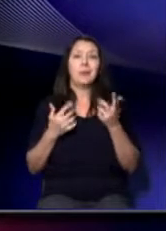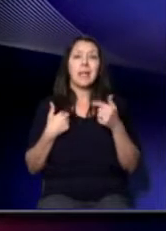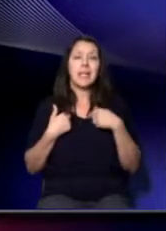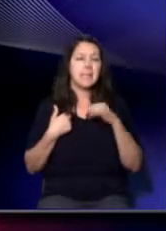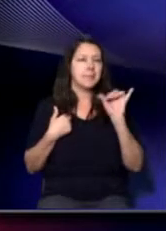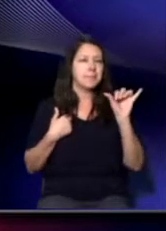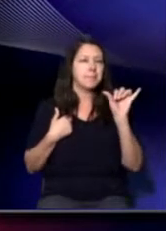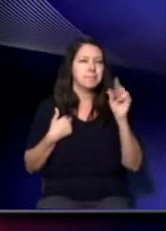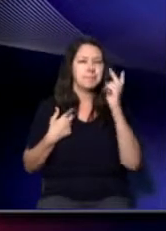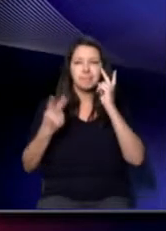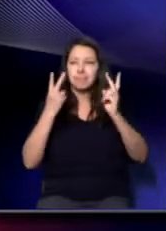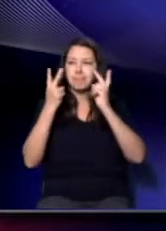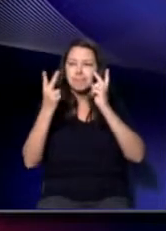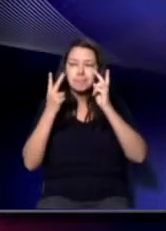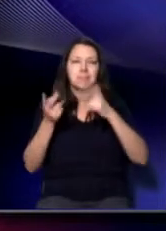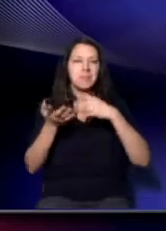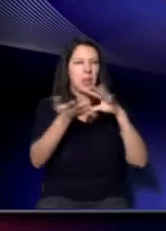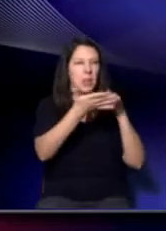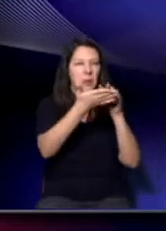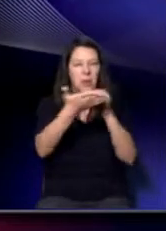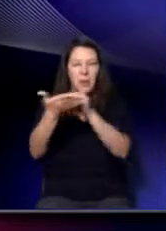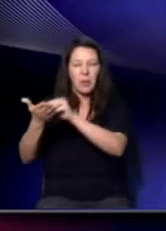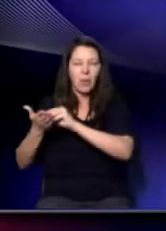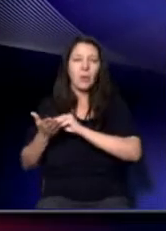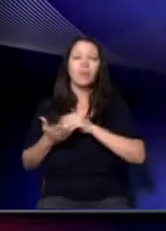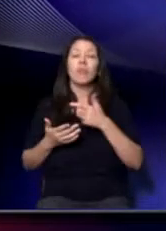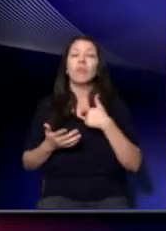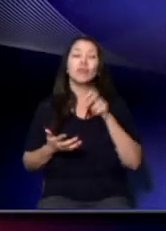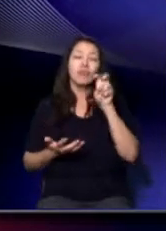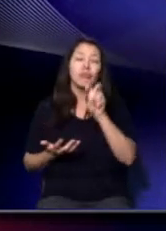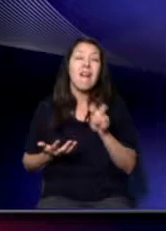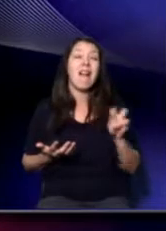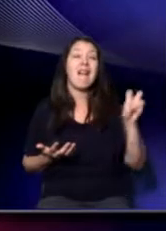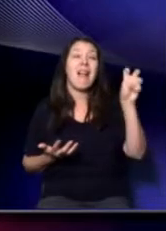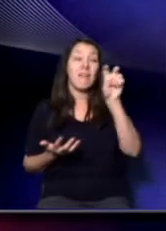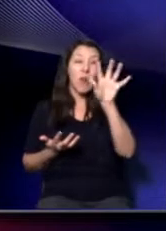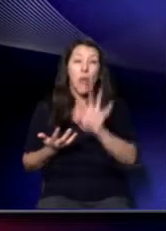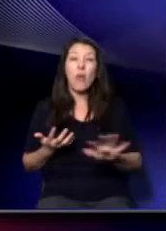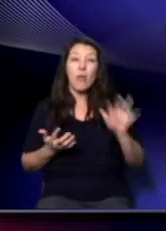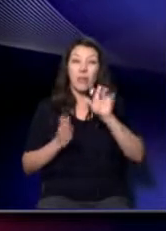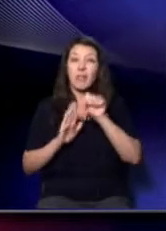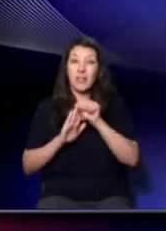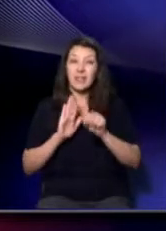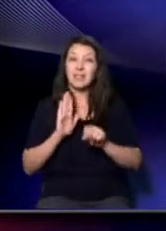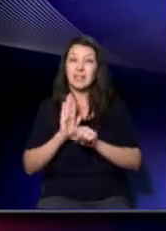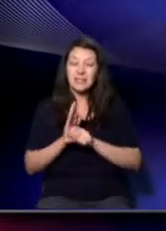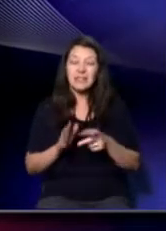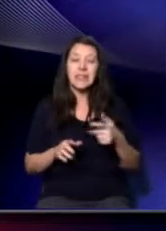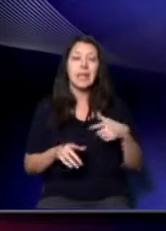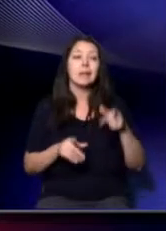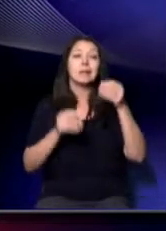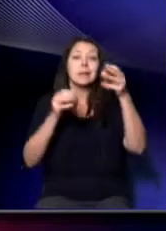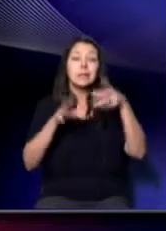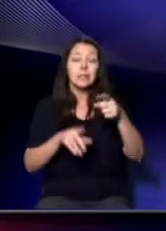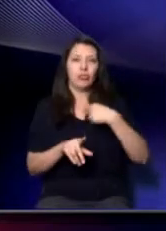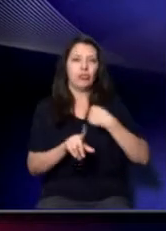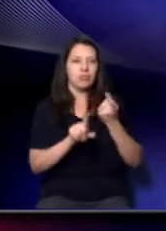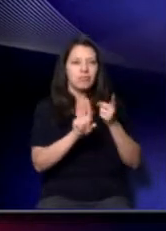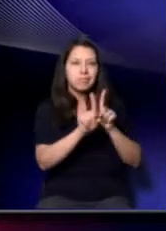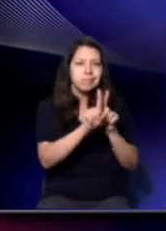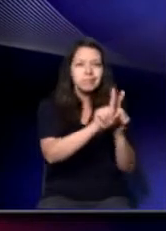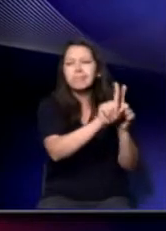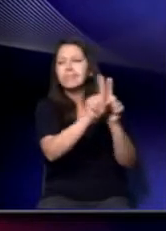My first year, I spent a lot of time traveling the state, shadowing teachers, going into